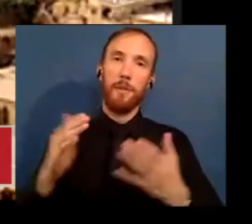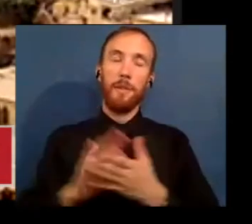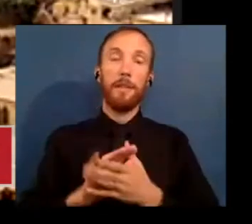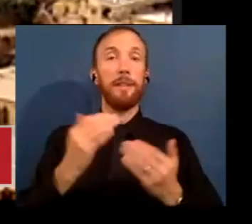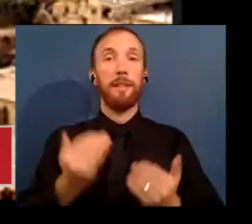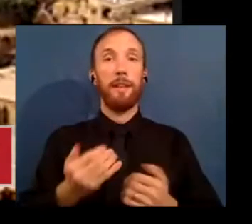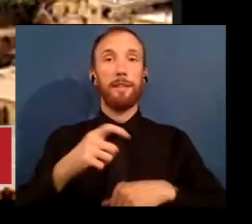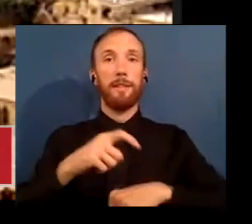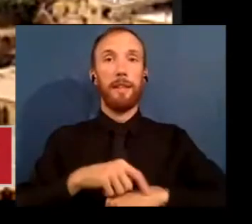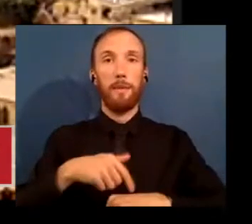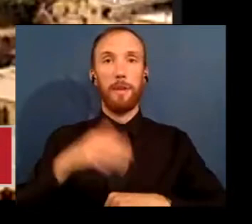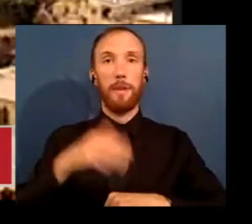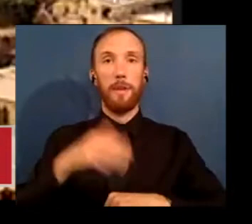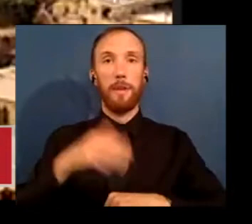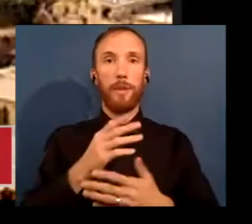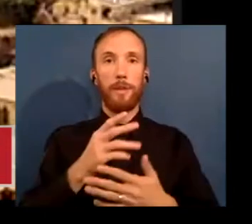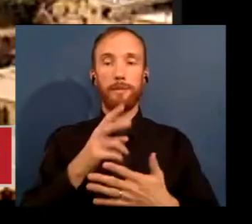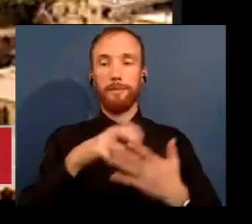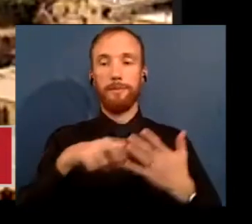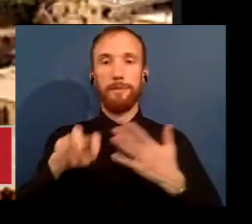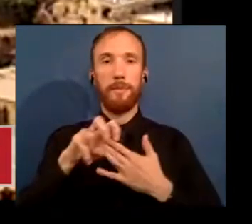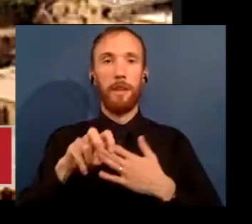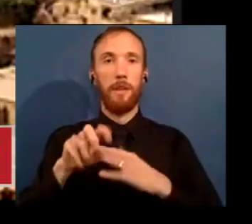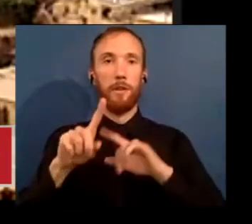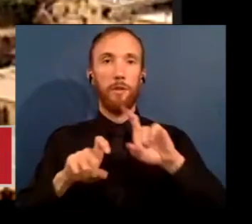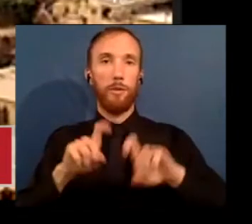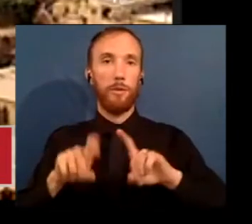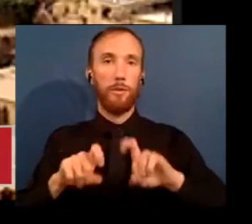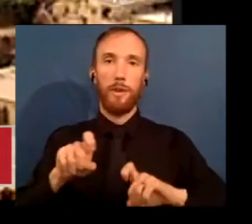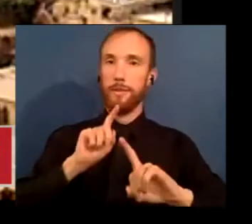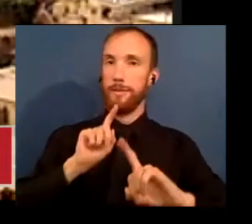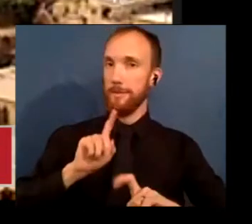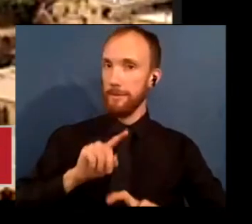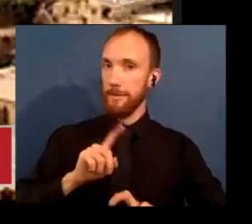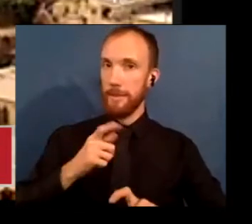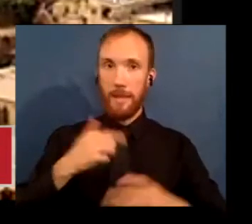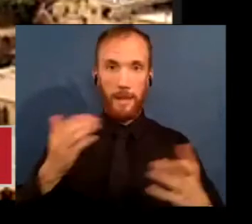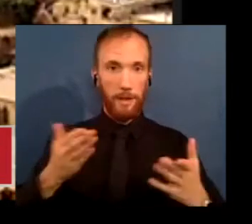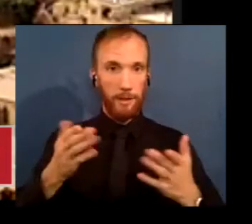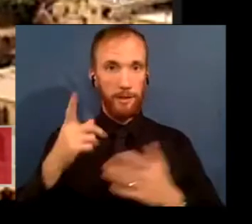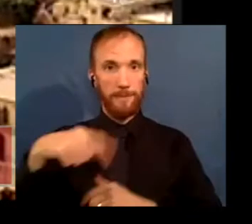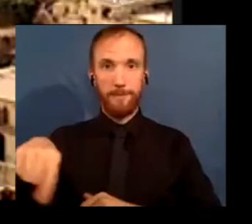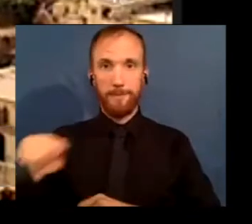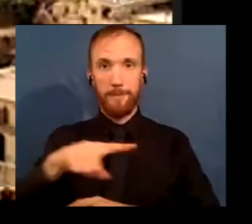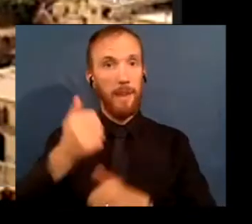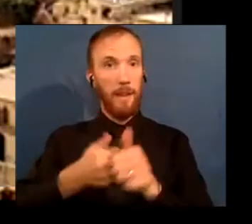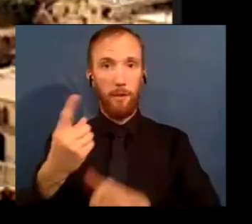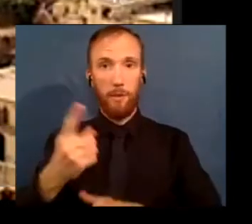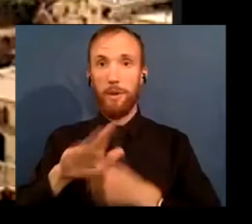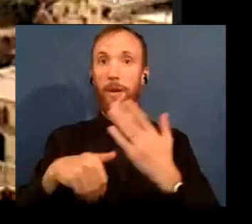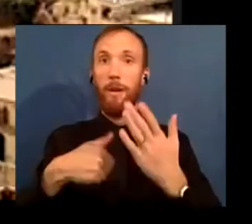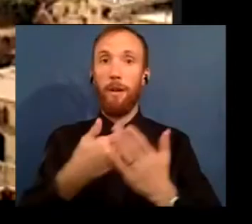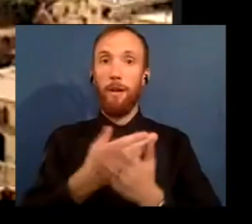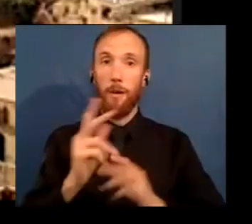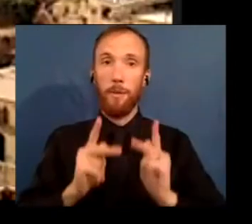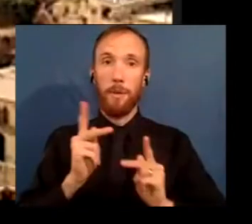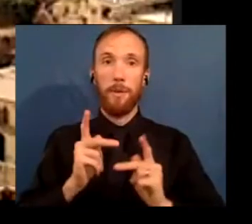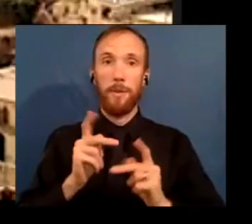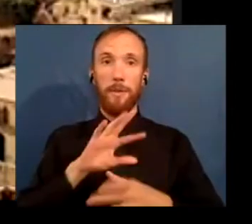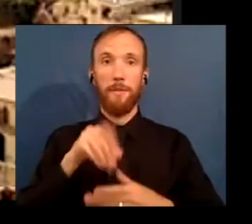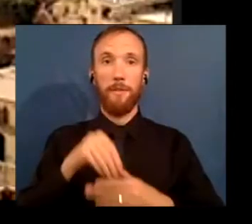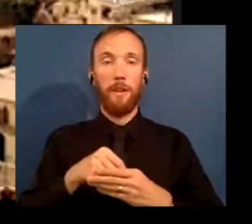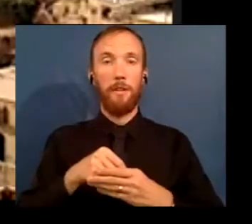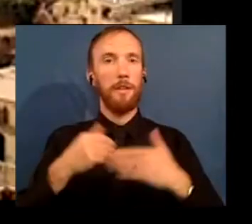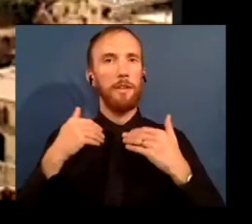to the question answer, and I encourage everyone, all the participants, to add